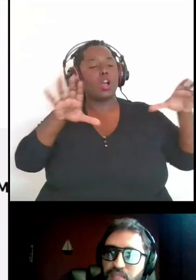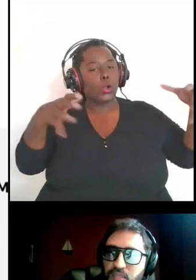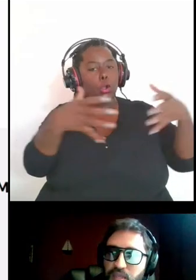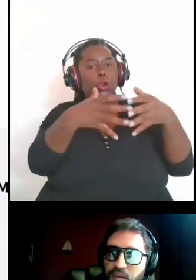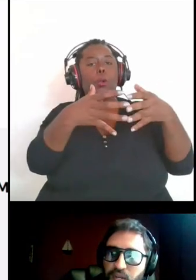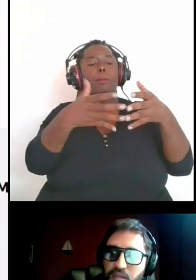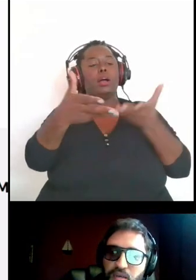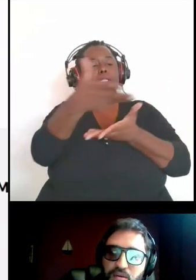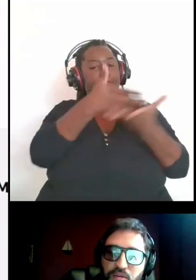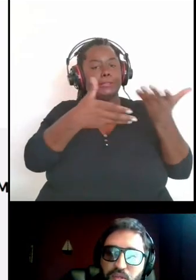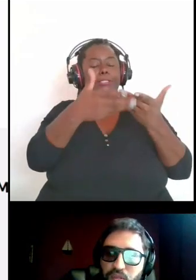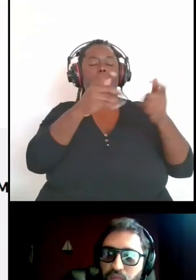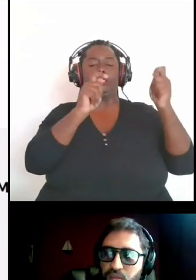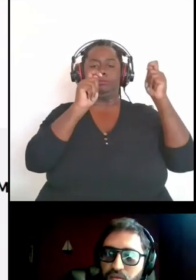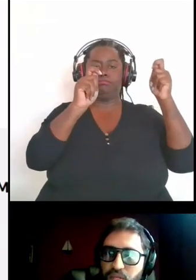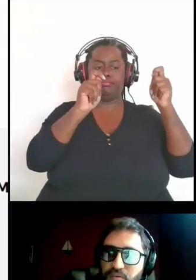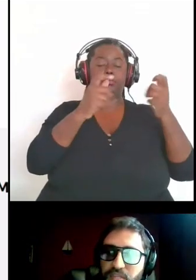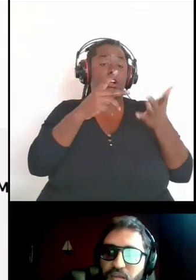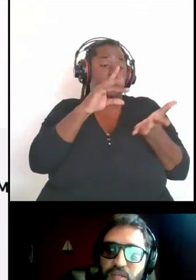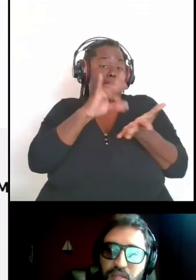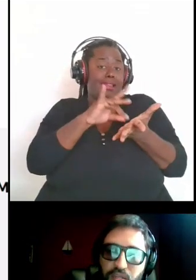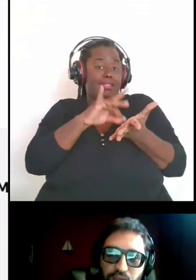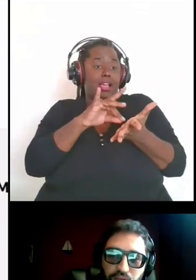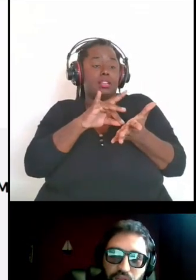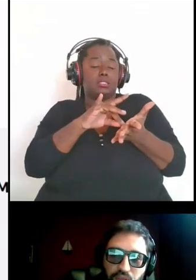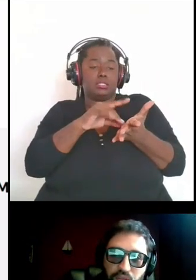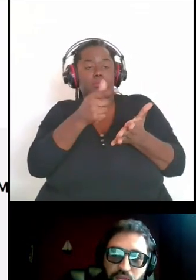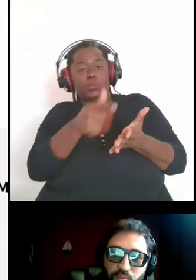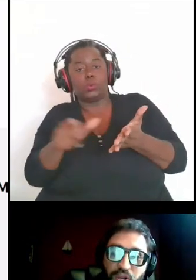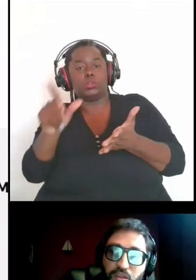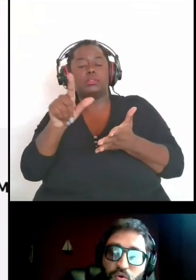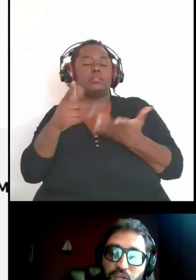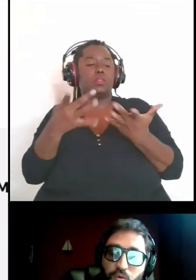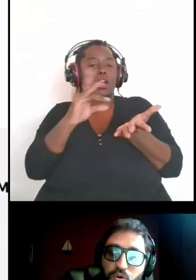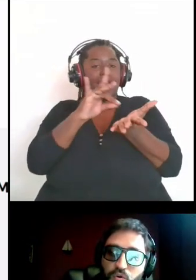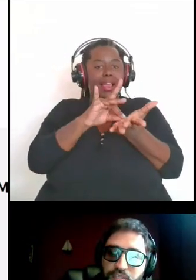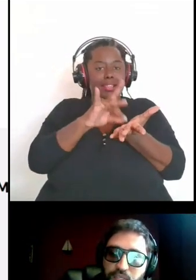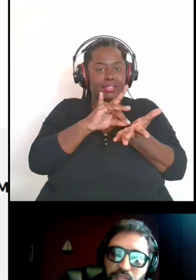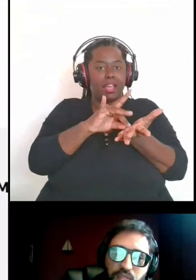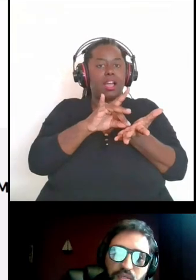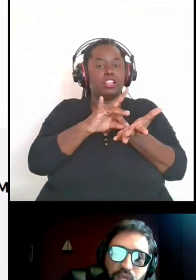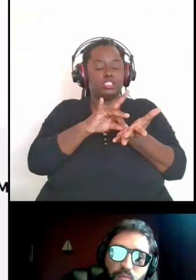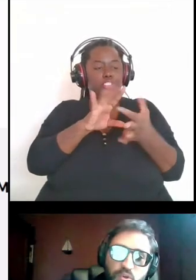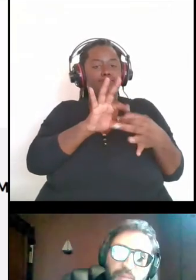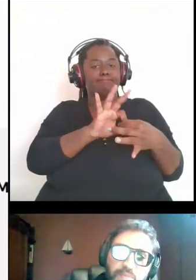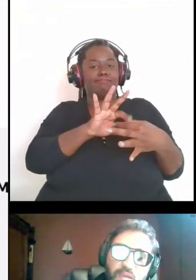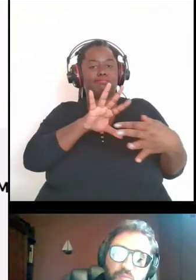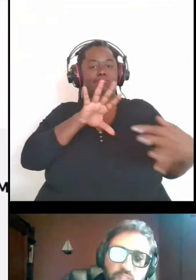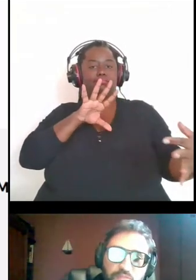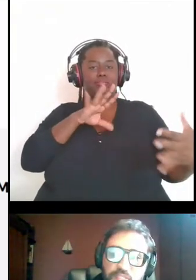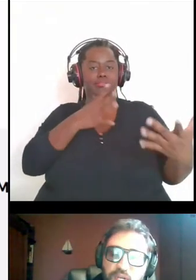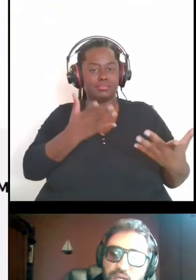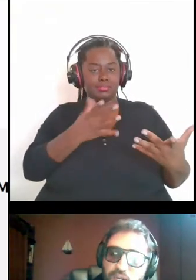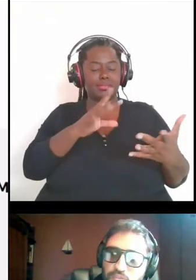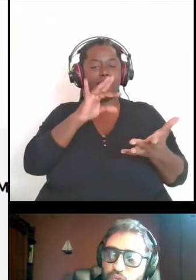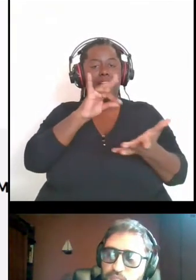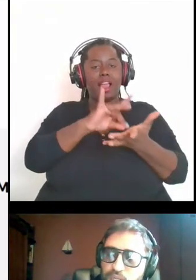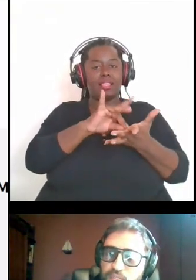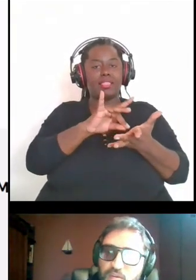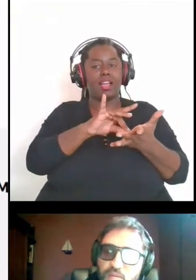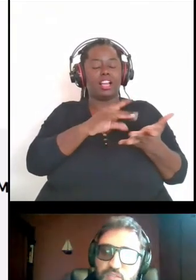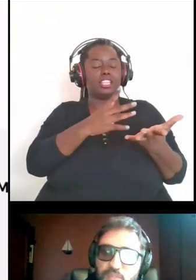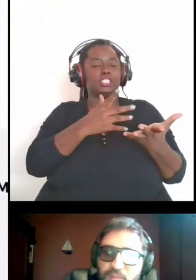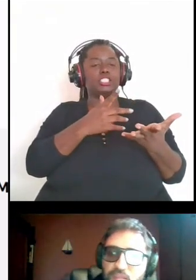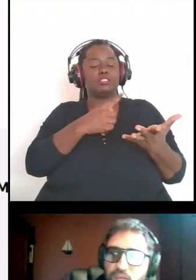times so several collectives may fall apart in my Phil